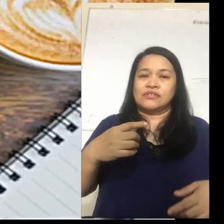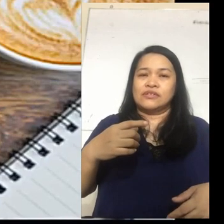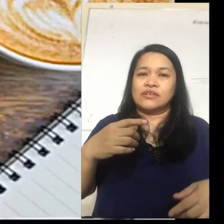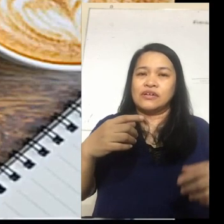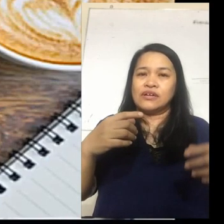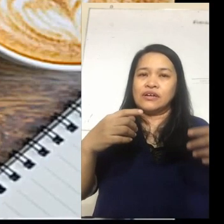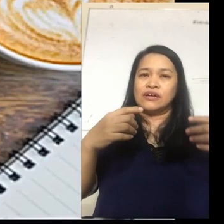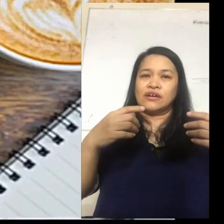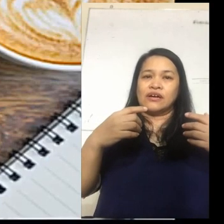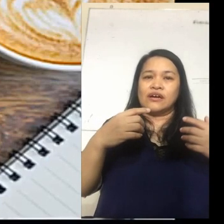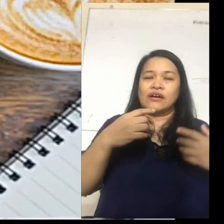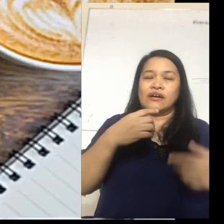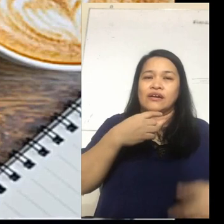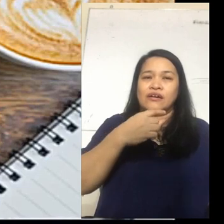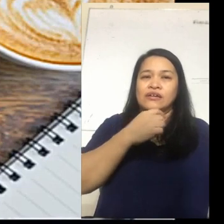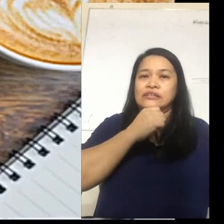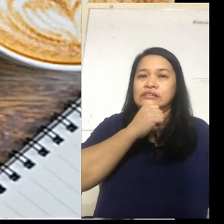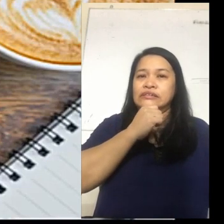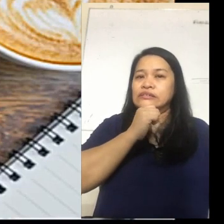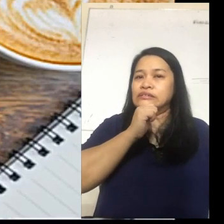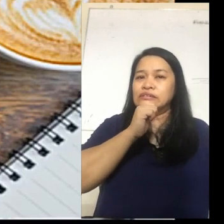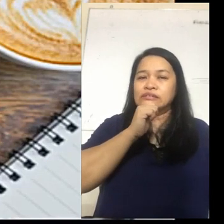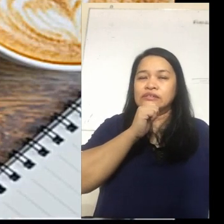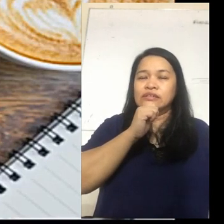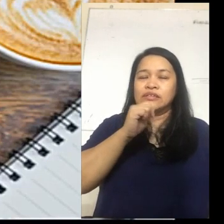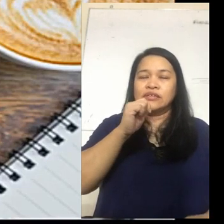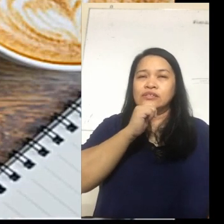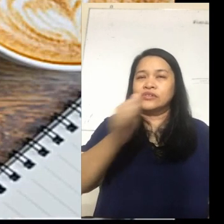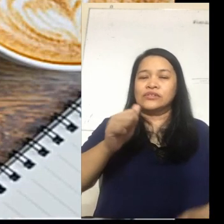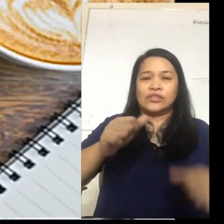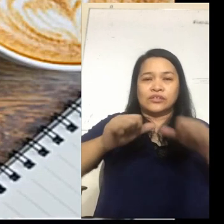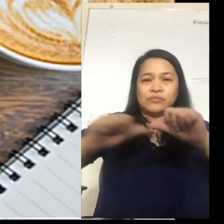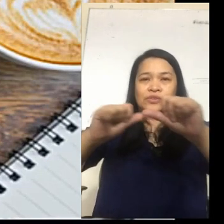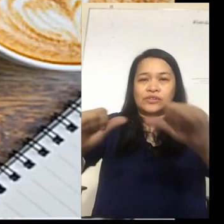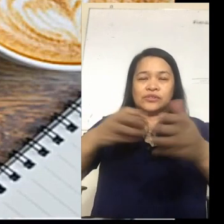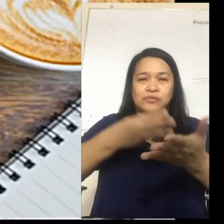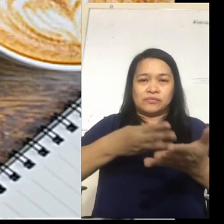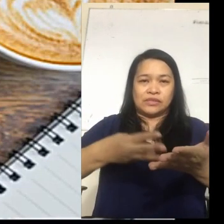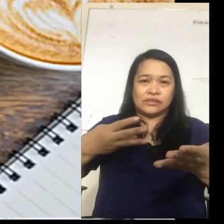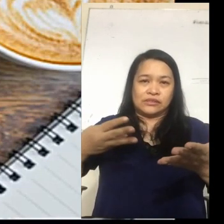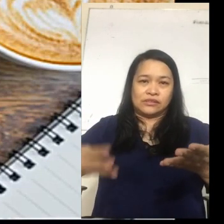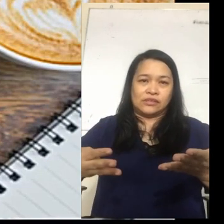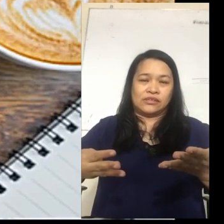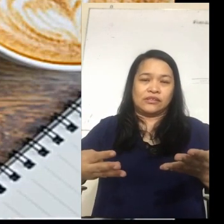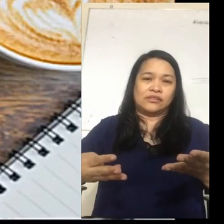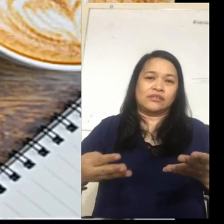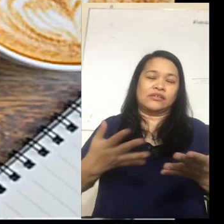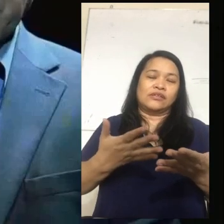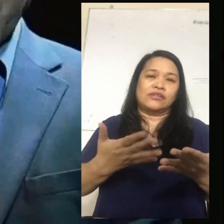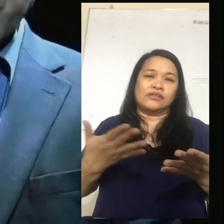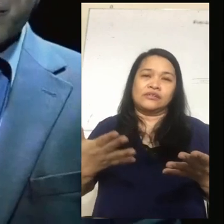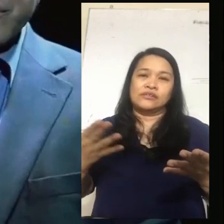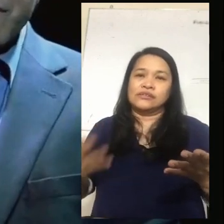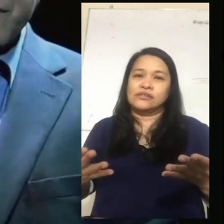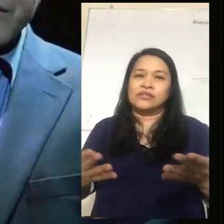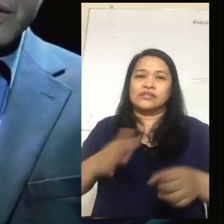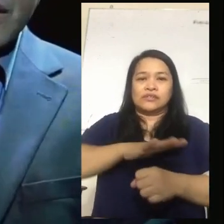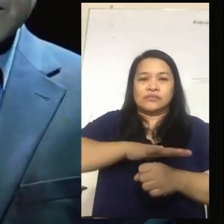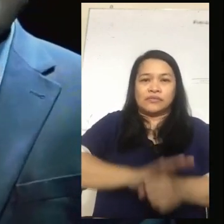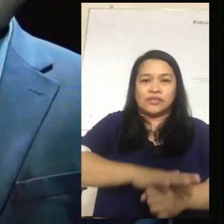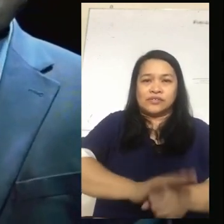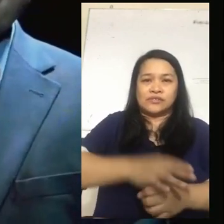things, if unchecked, can lead us astray from God's will. The pressures